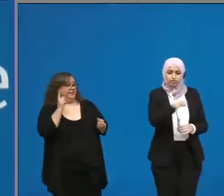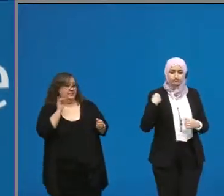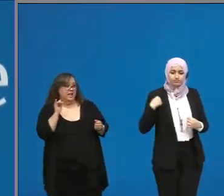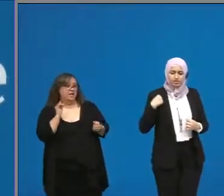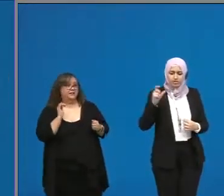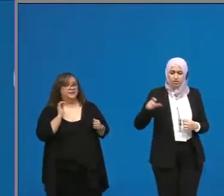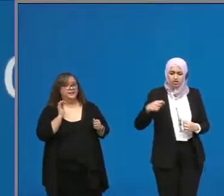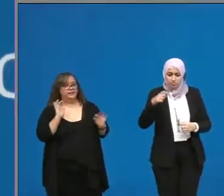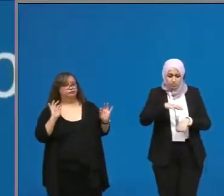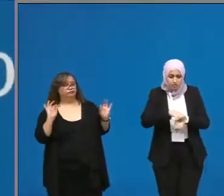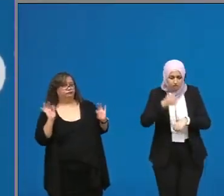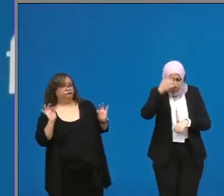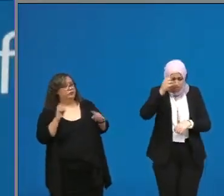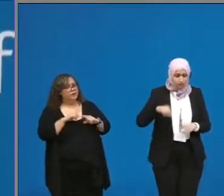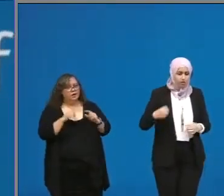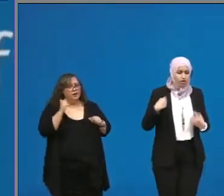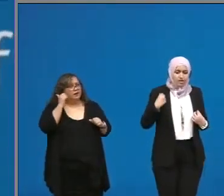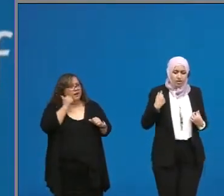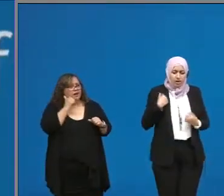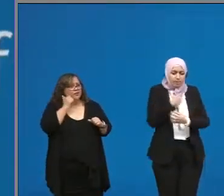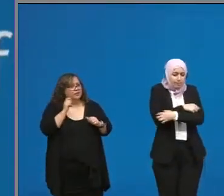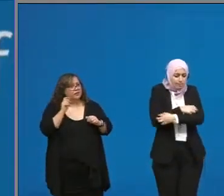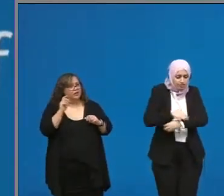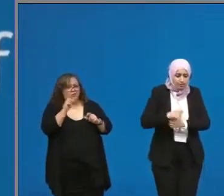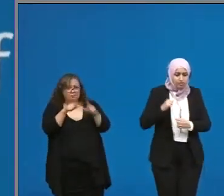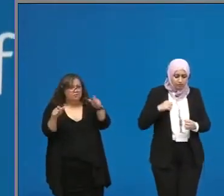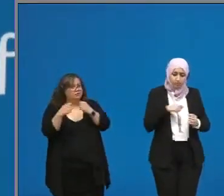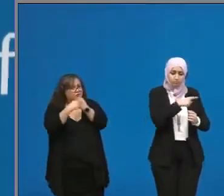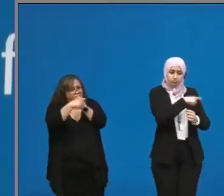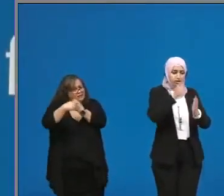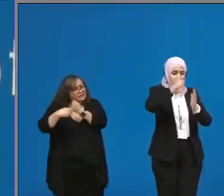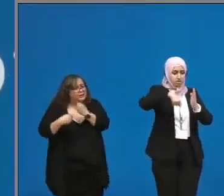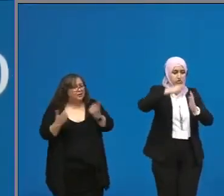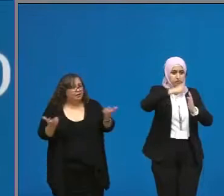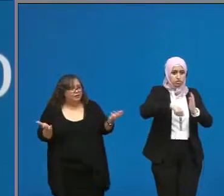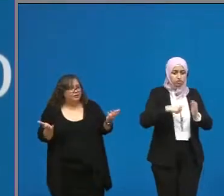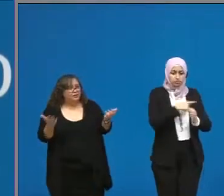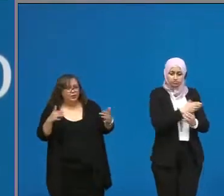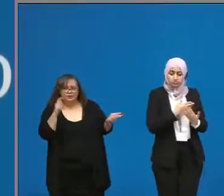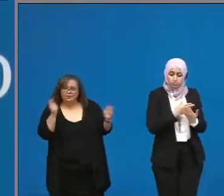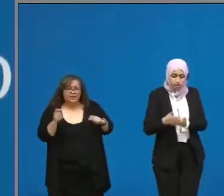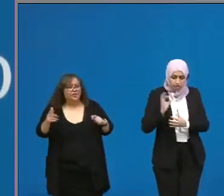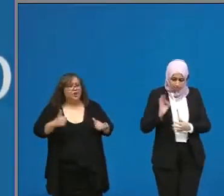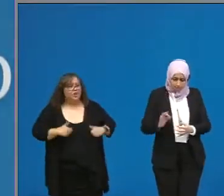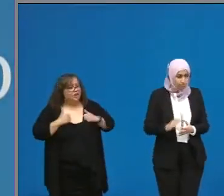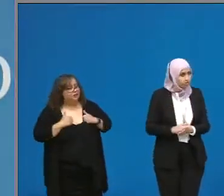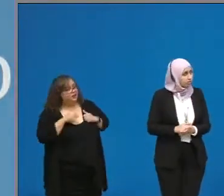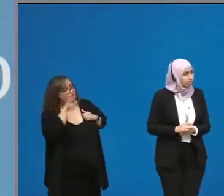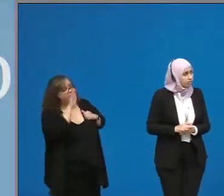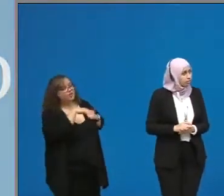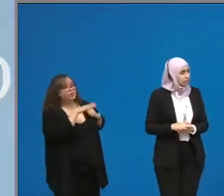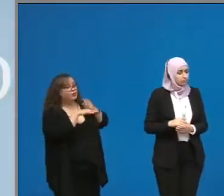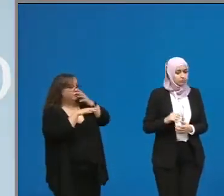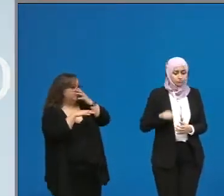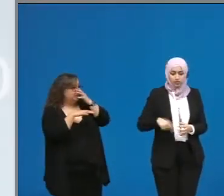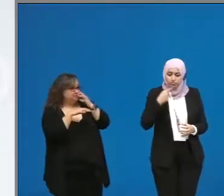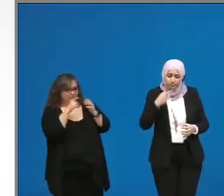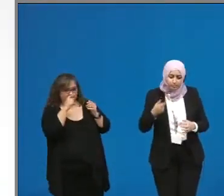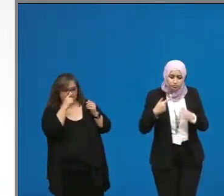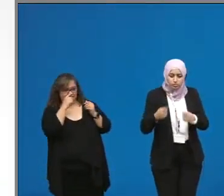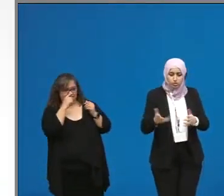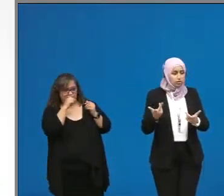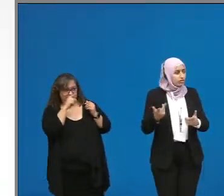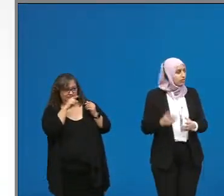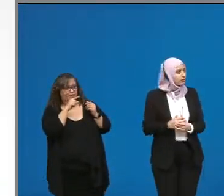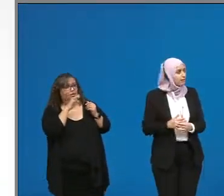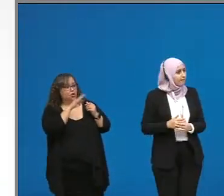of everyday life. So what they did was they gave them a badge and they said, you can now put on your packaging that this is fully